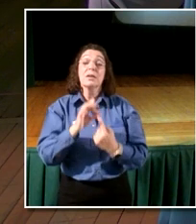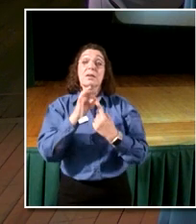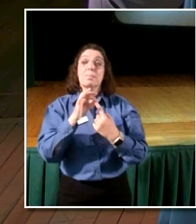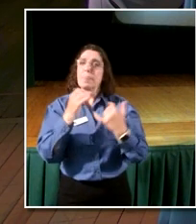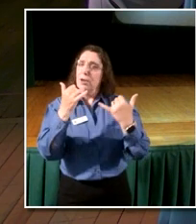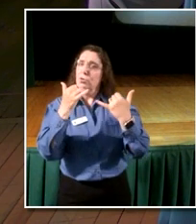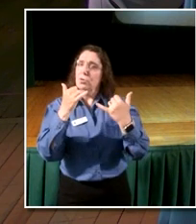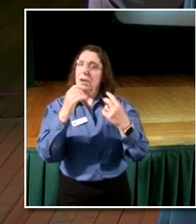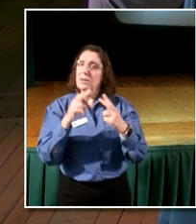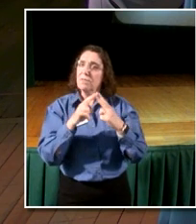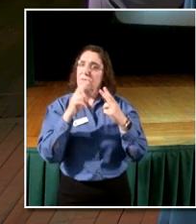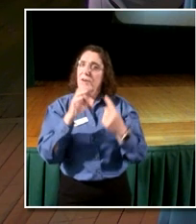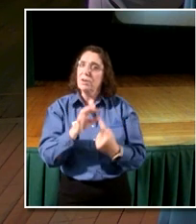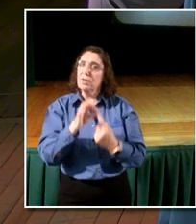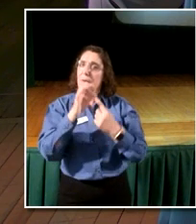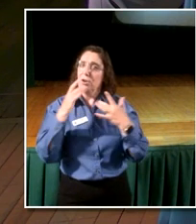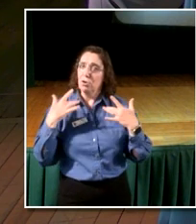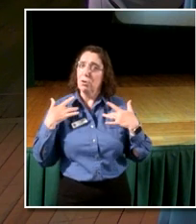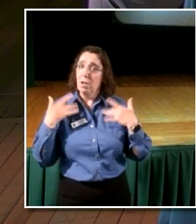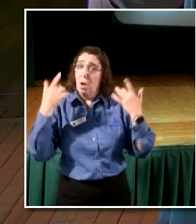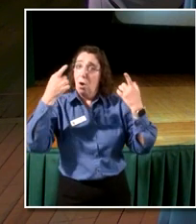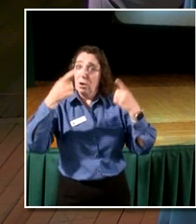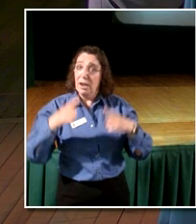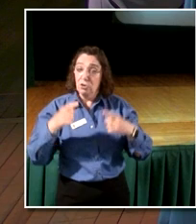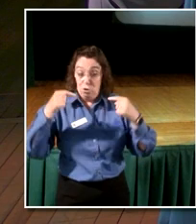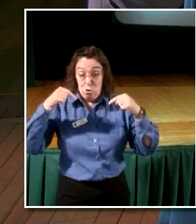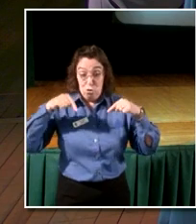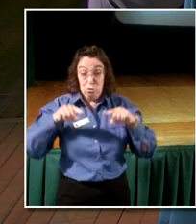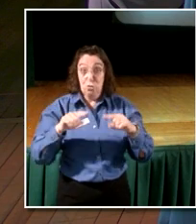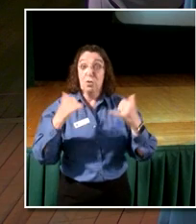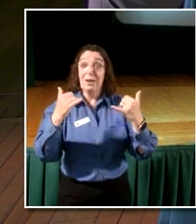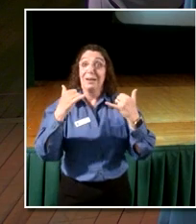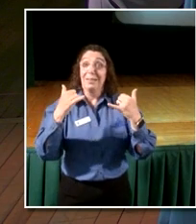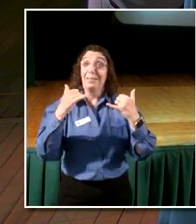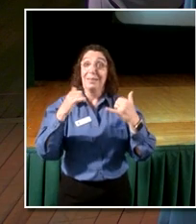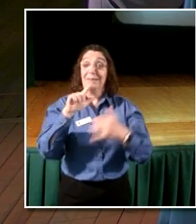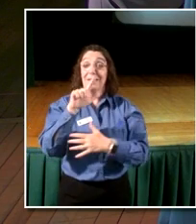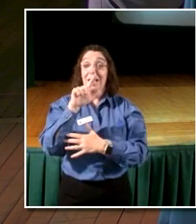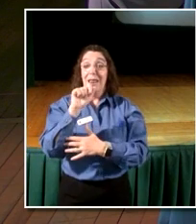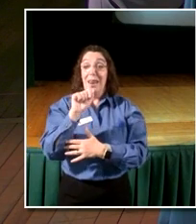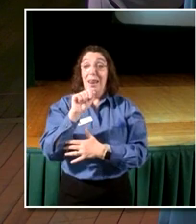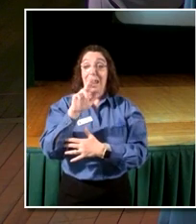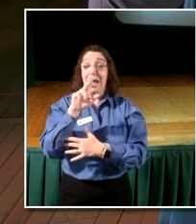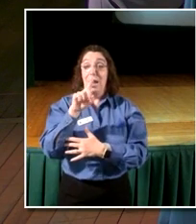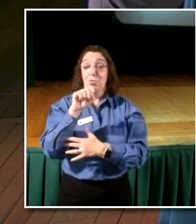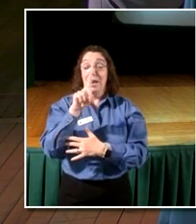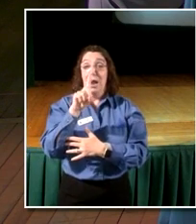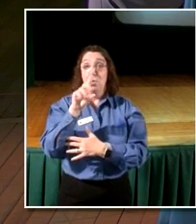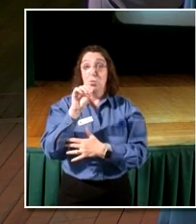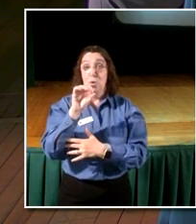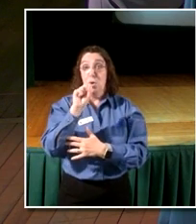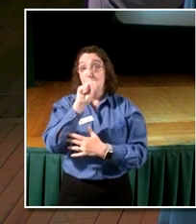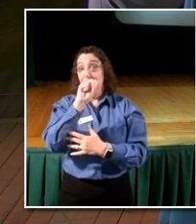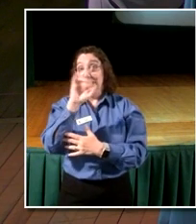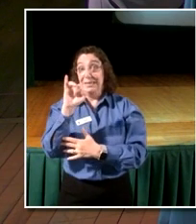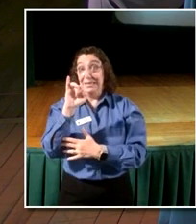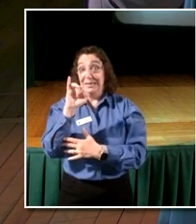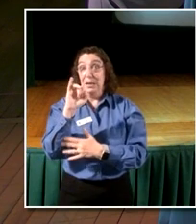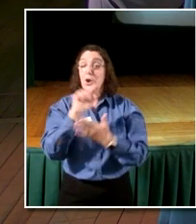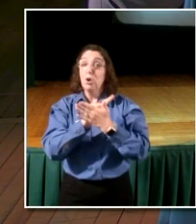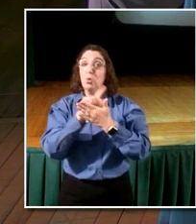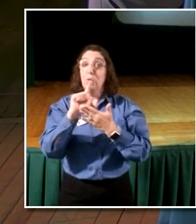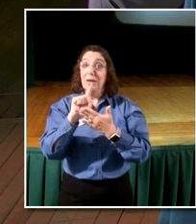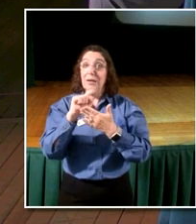today's special occasion, during this Laudato Si week, I invite Adriana and